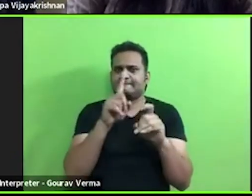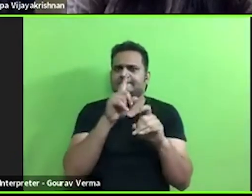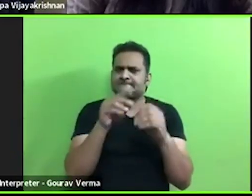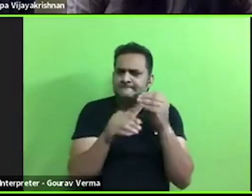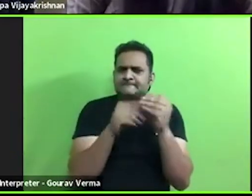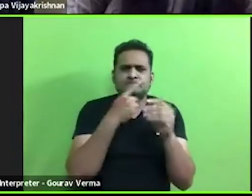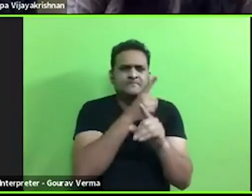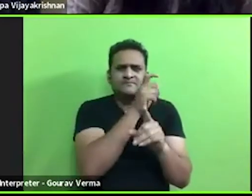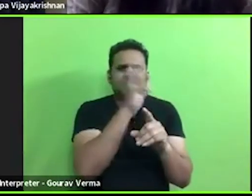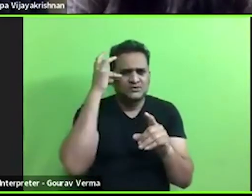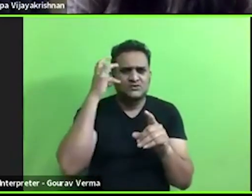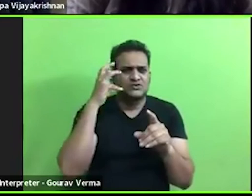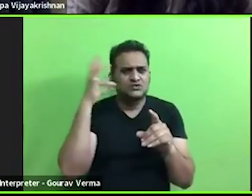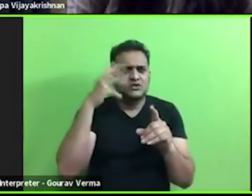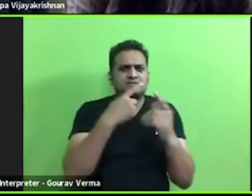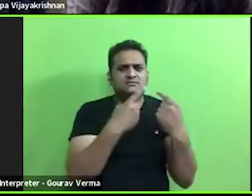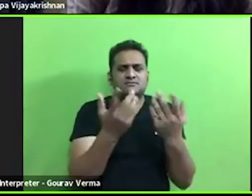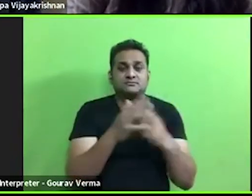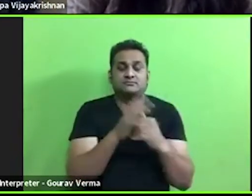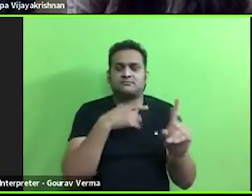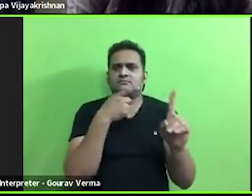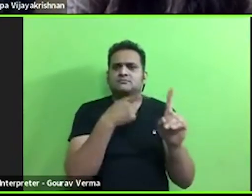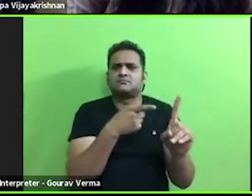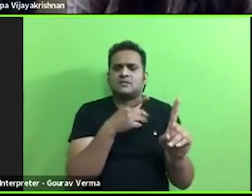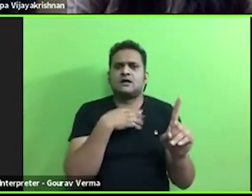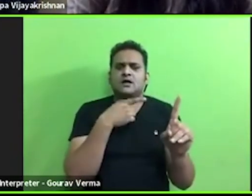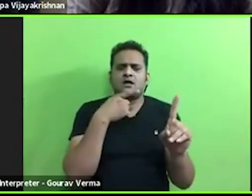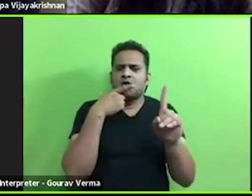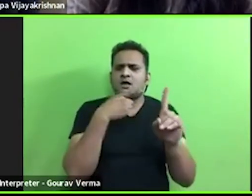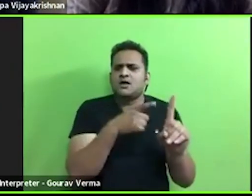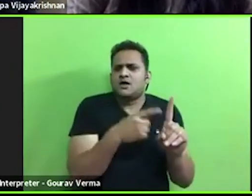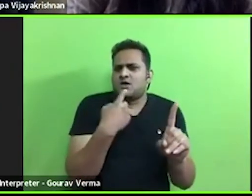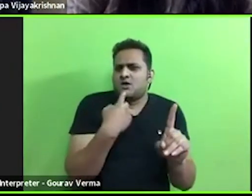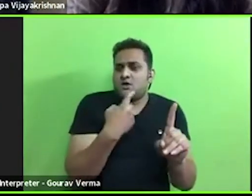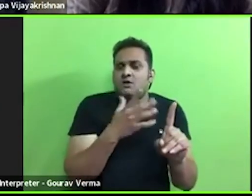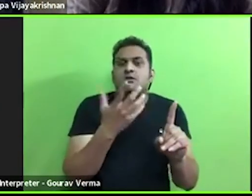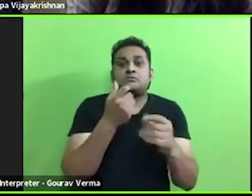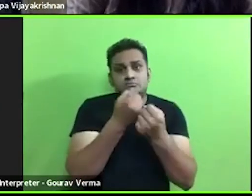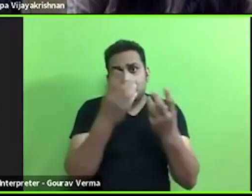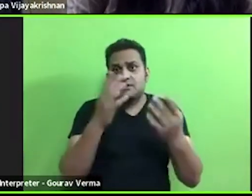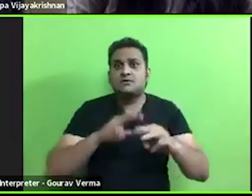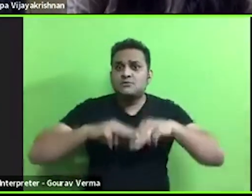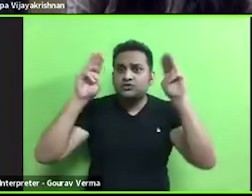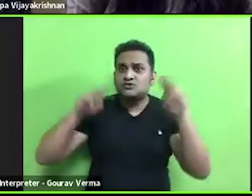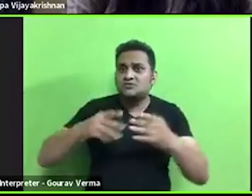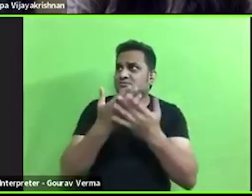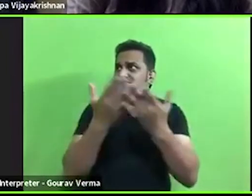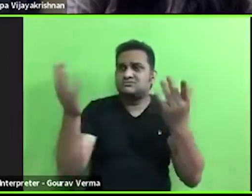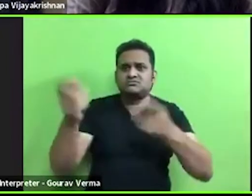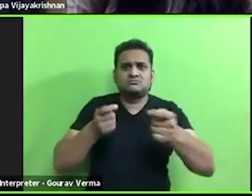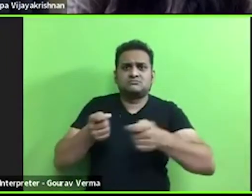has already said, but I'm addressing this particularly because most museums are owned, controlled,